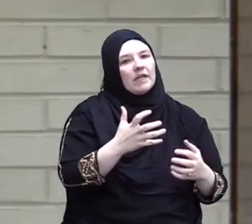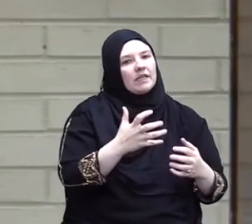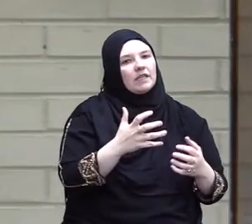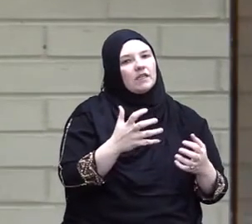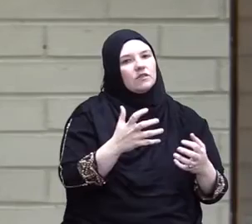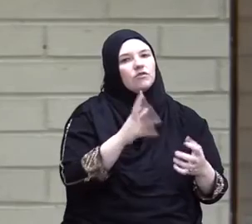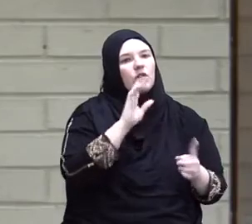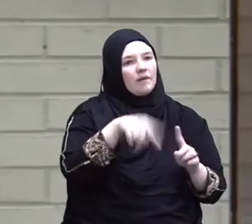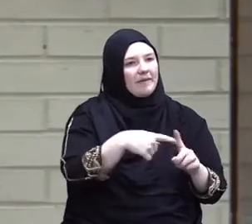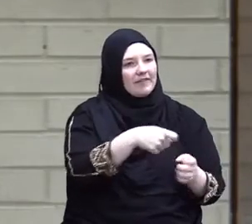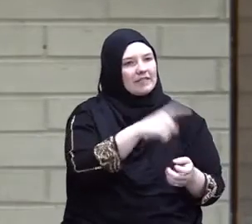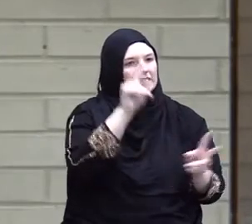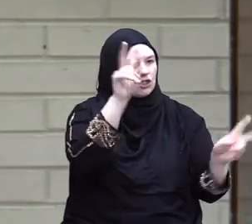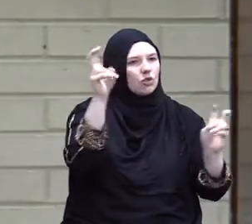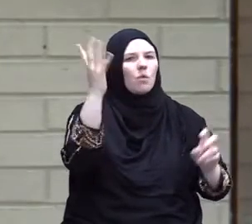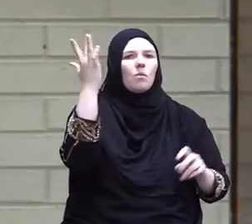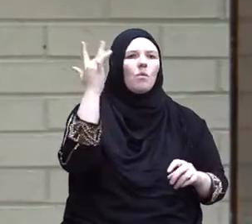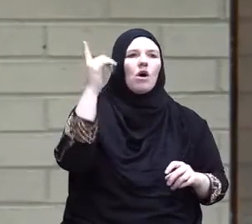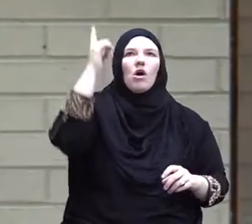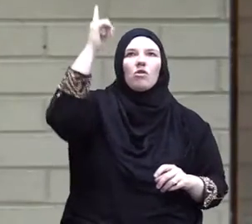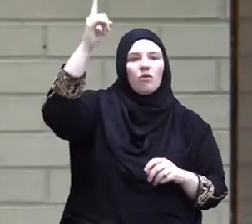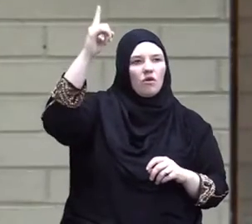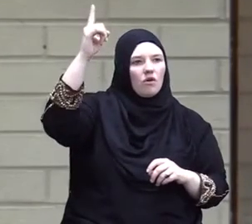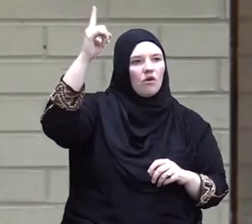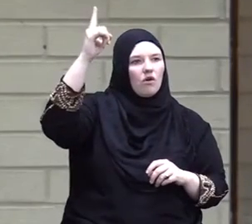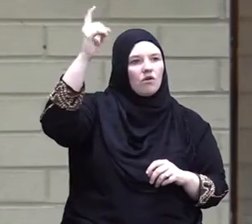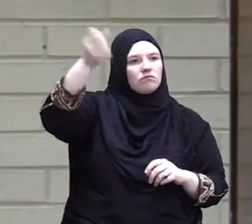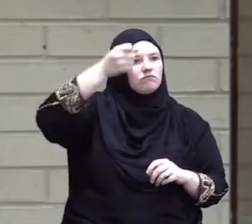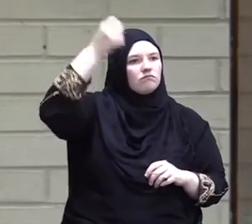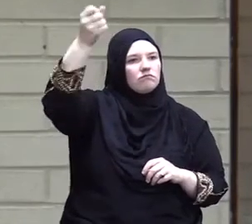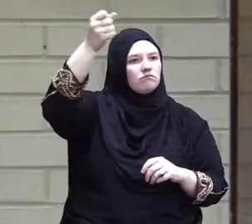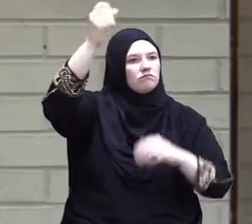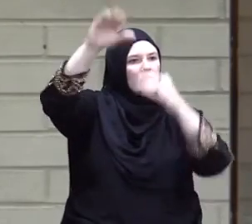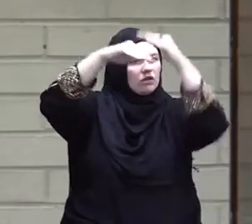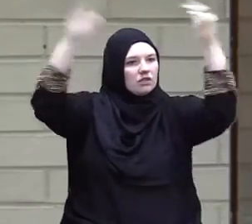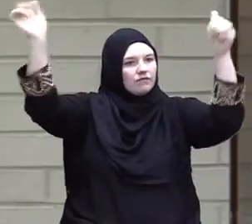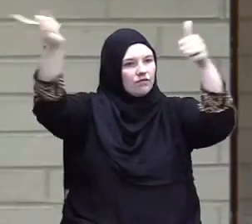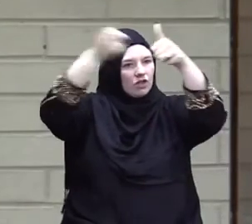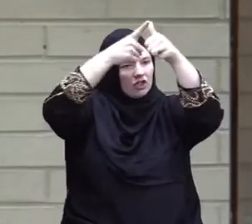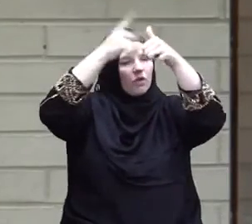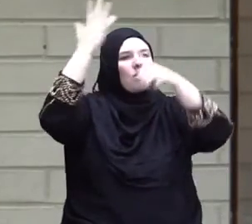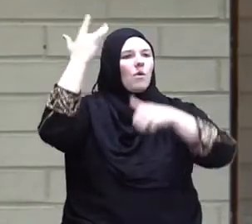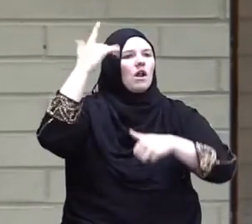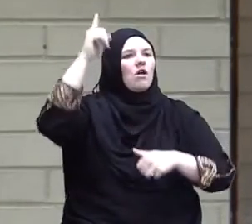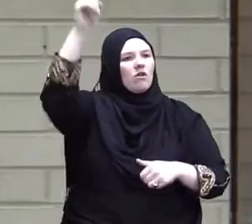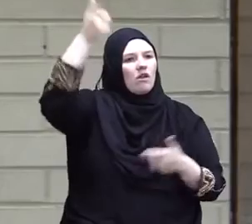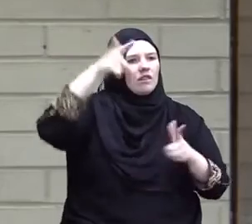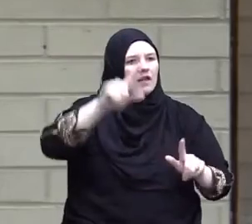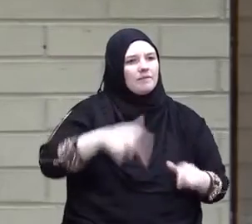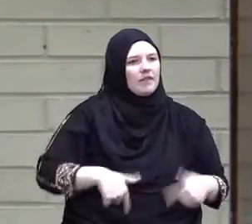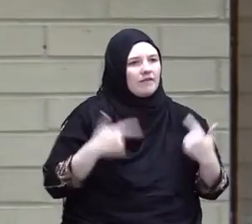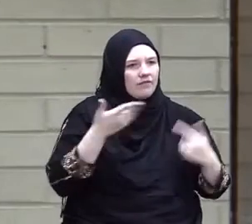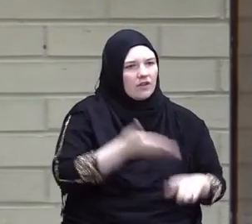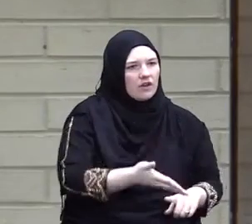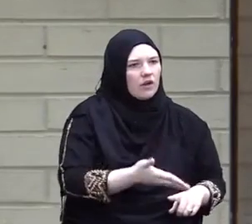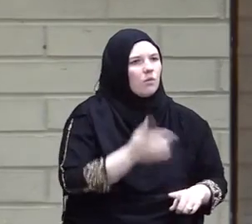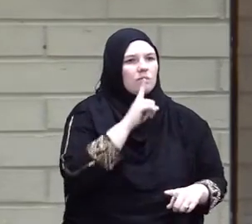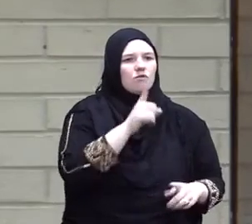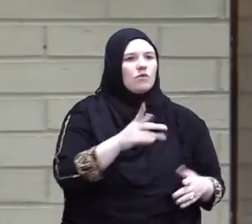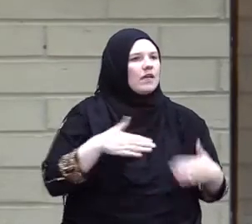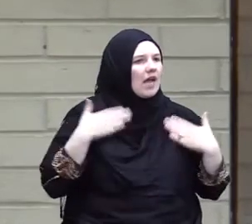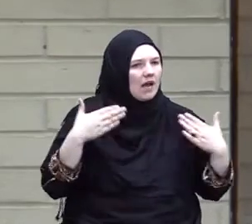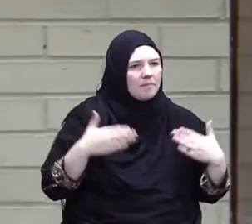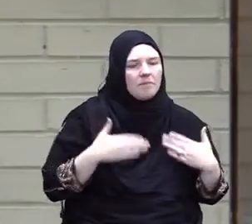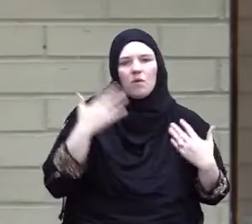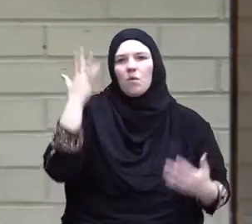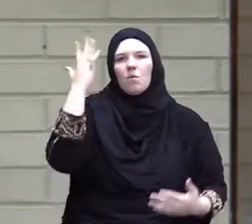issue. Why did Allah take Adam to paradise? Why didn't Allah let him live there? We would have been very happy.